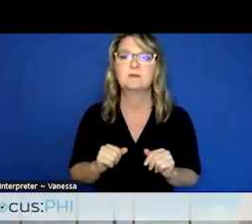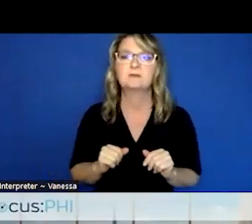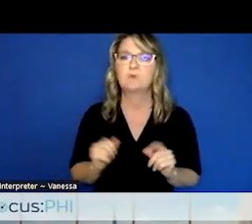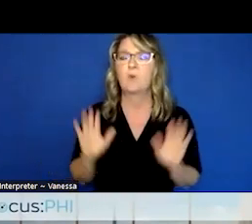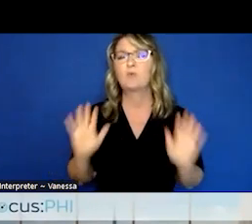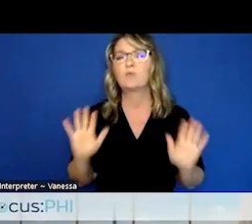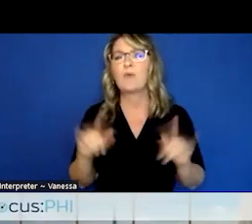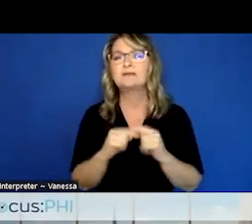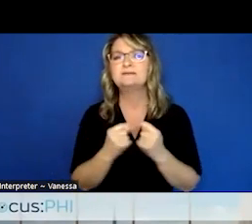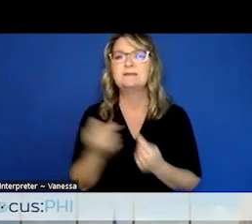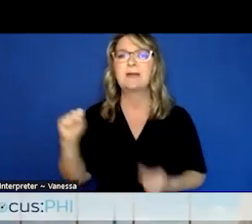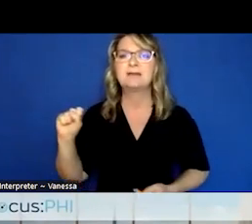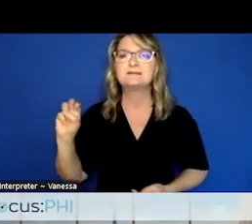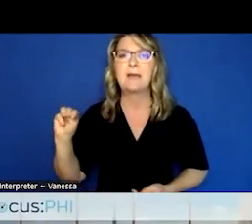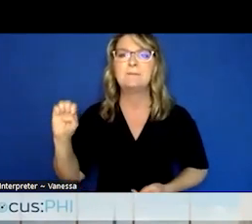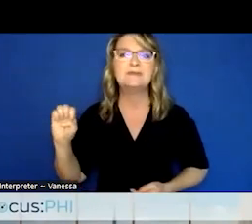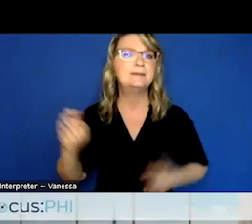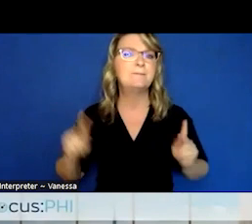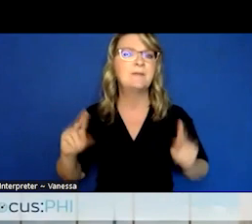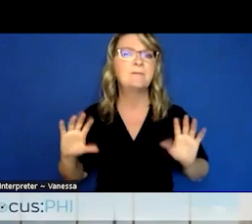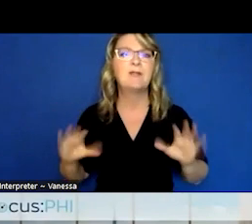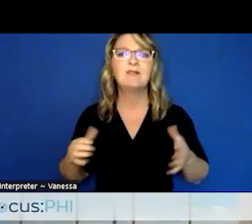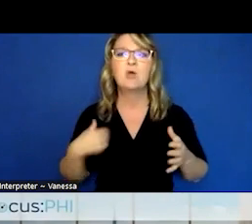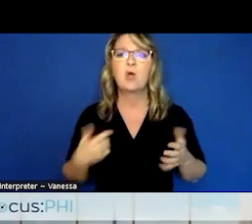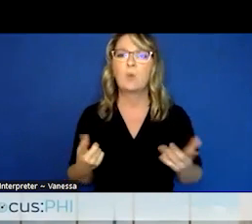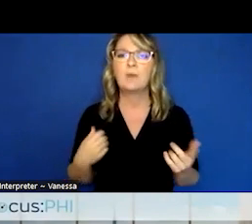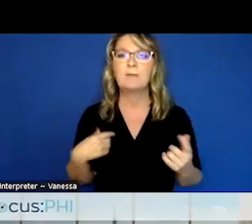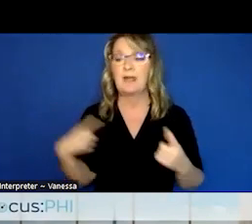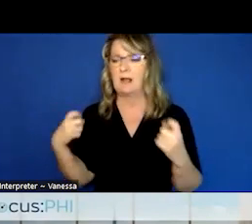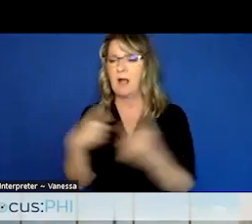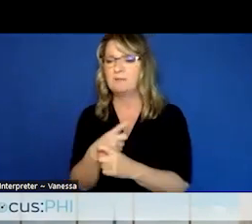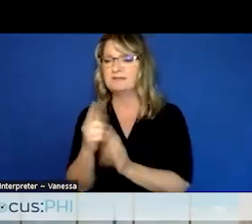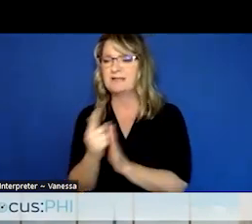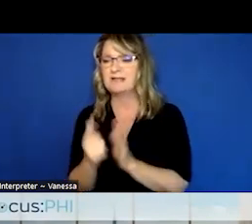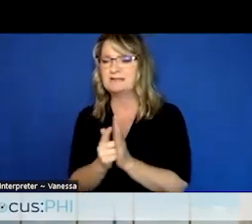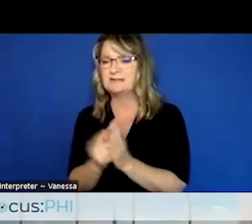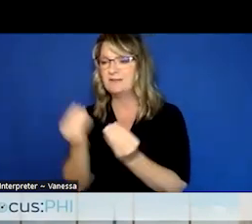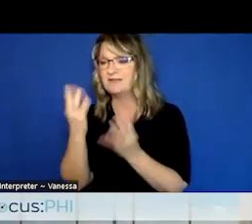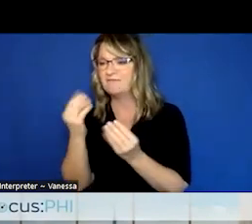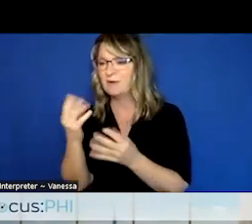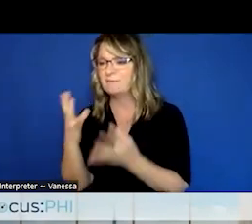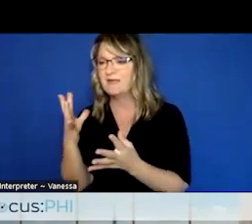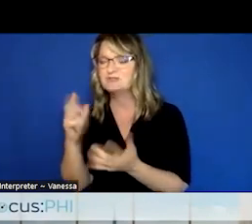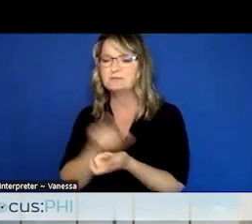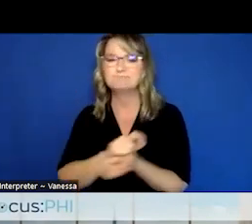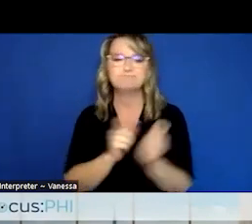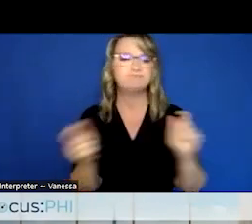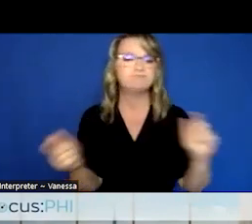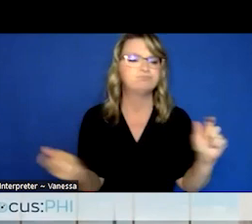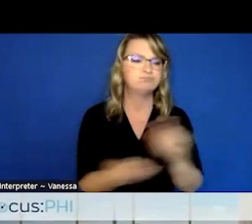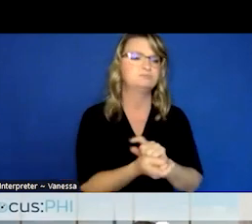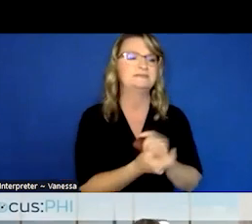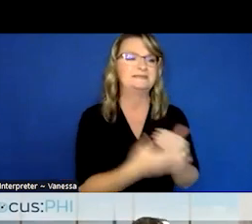of subject matter experts and we pride ourselves on making complex legal content around these federal health privacy laws